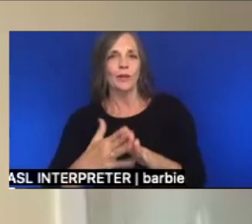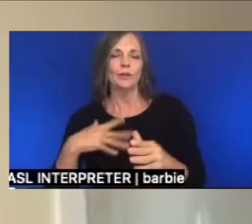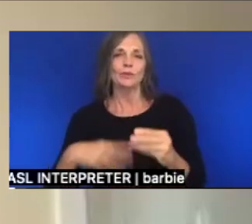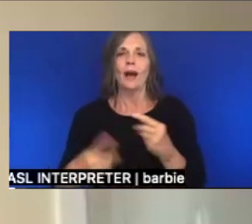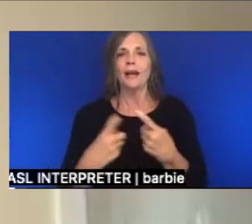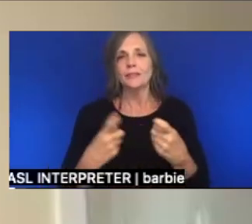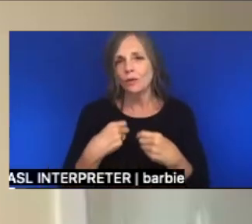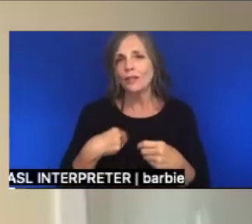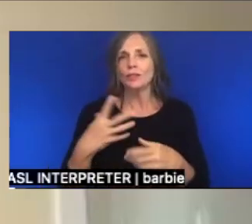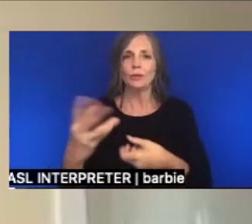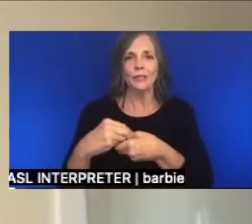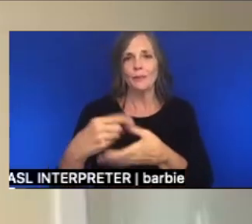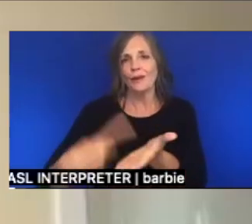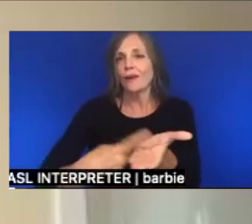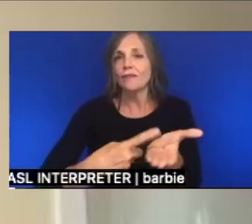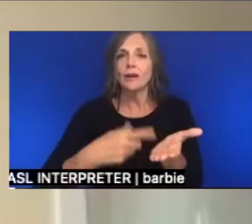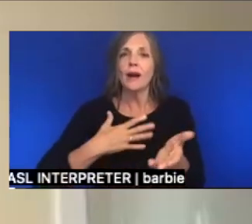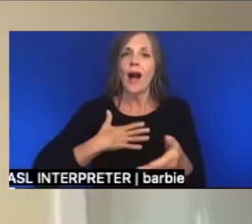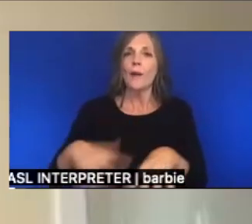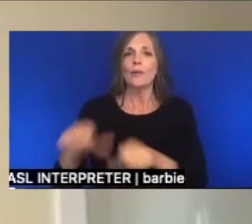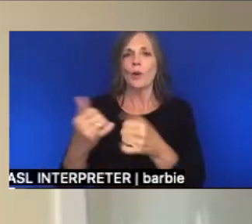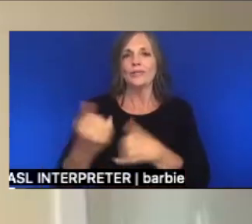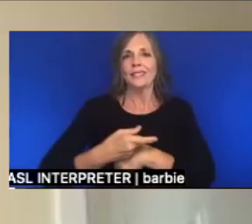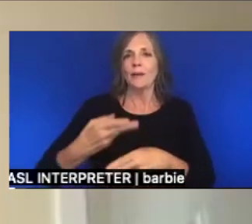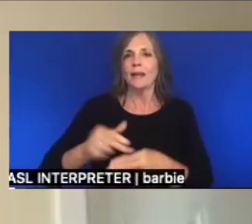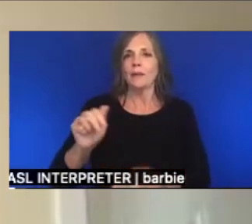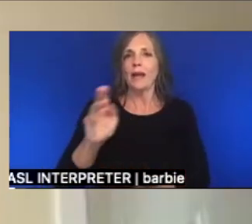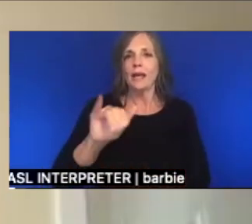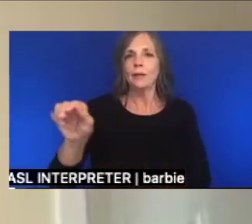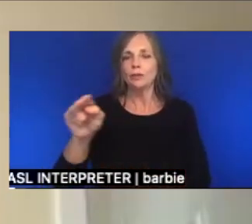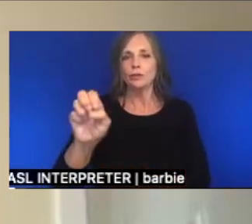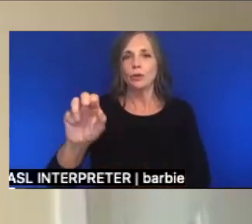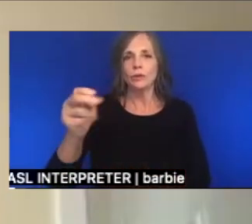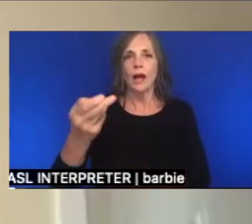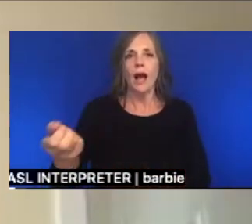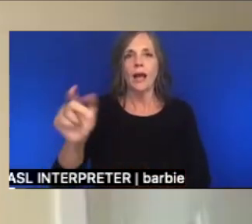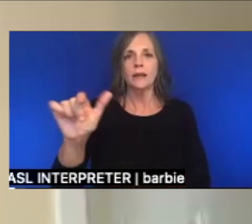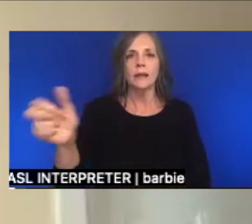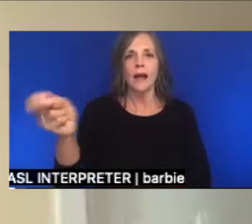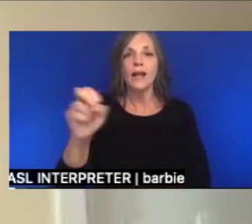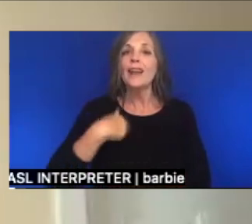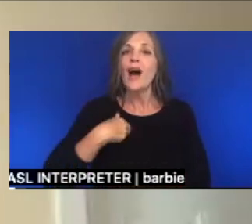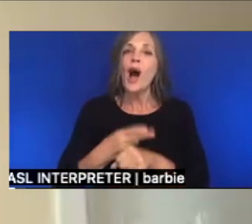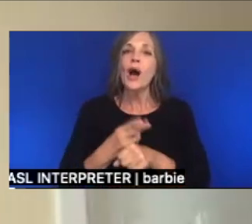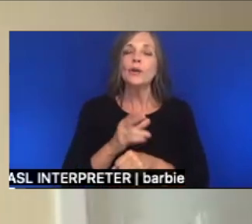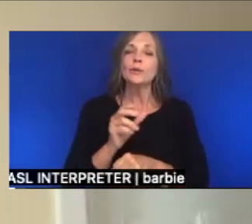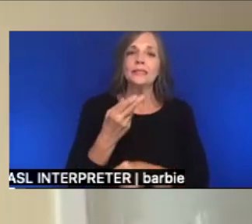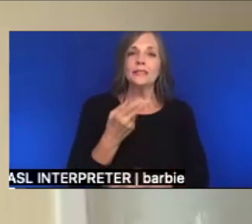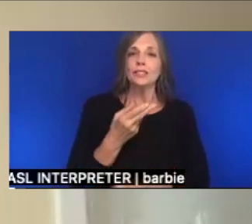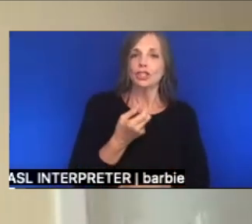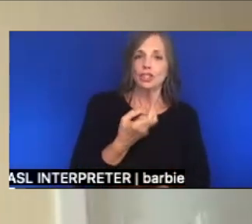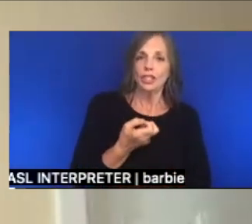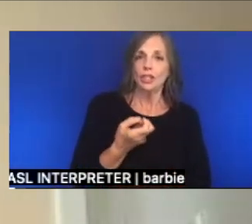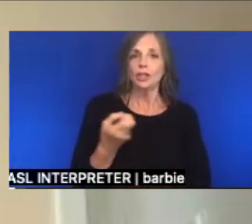she and her pronouns. I am the certification community architect for the education team at the Linux Foundation, and that's a